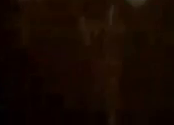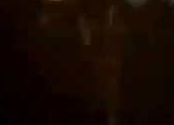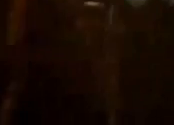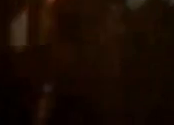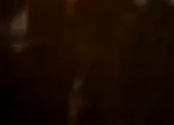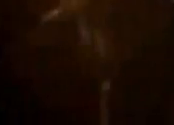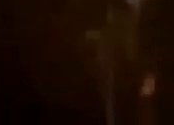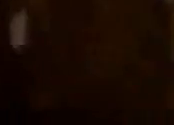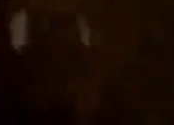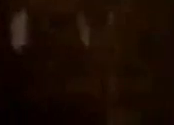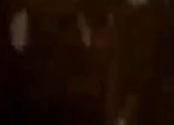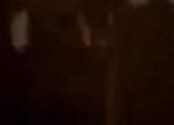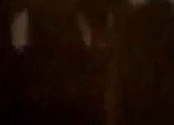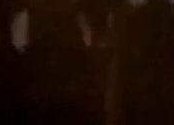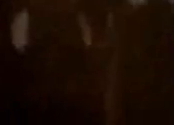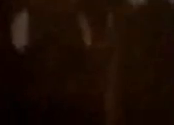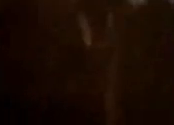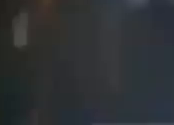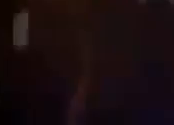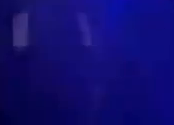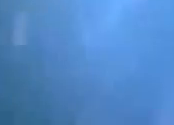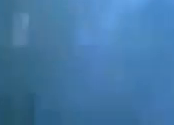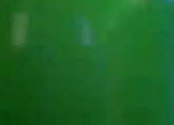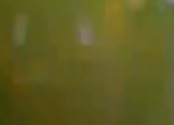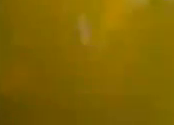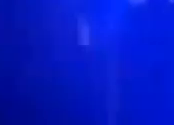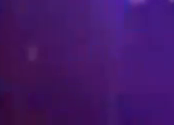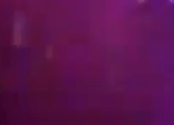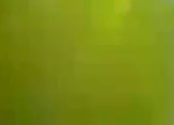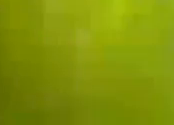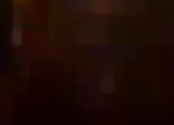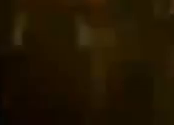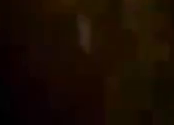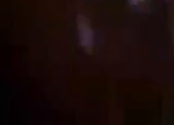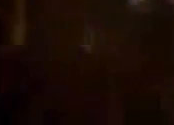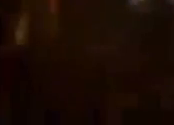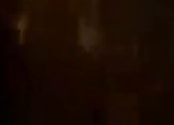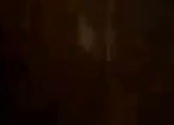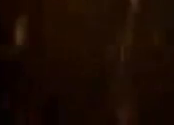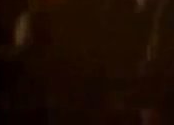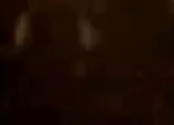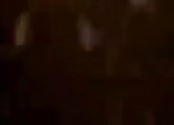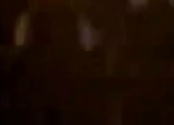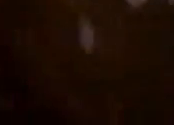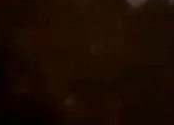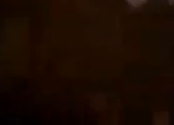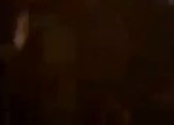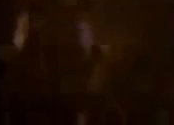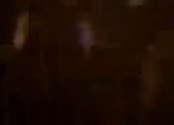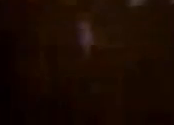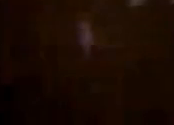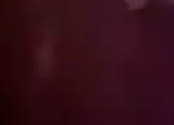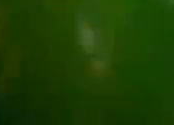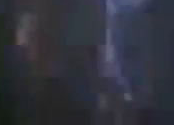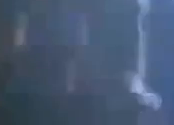Cue the singers. We're going to welcome the servant of God to